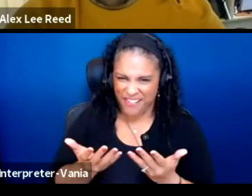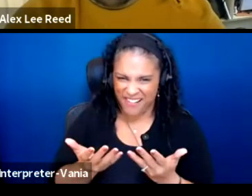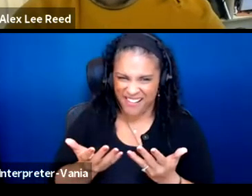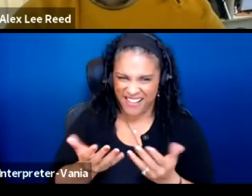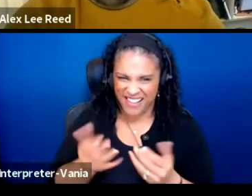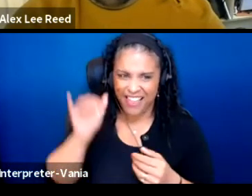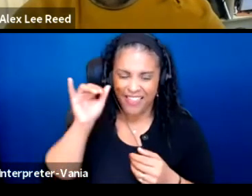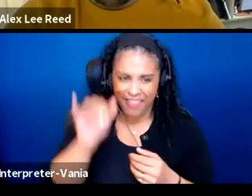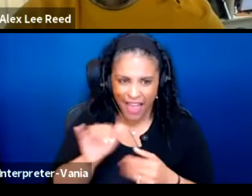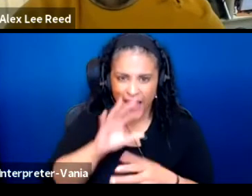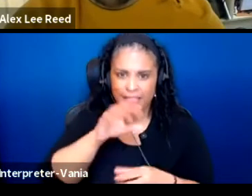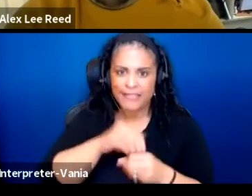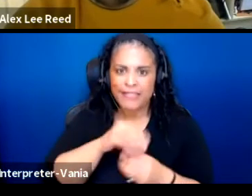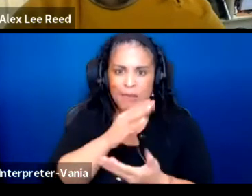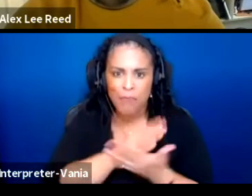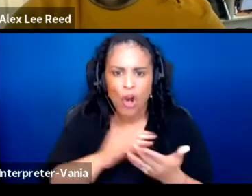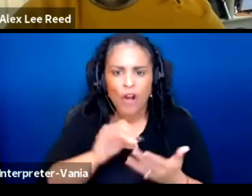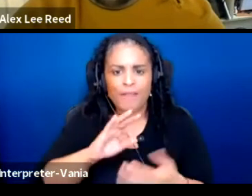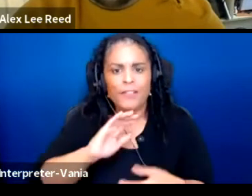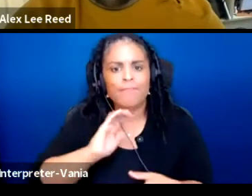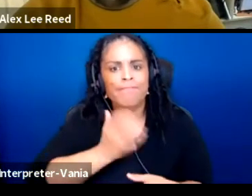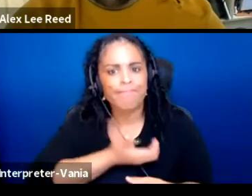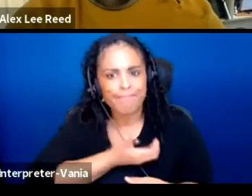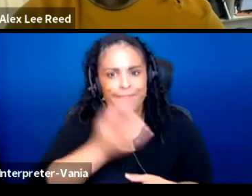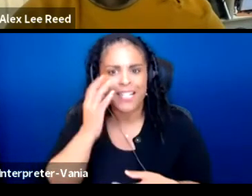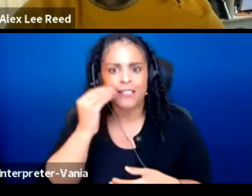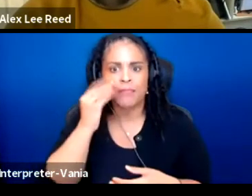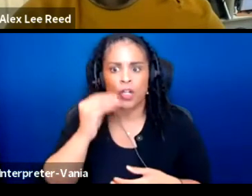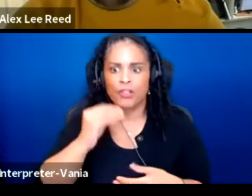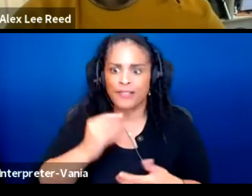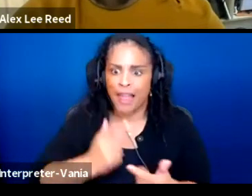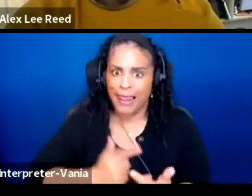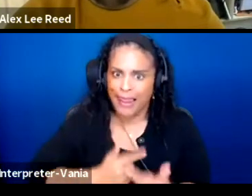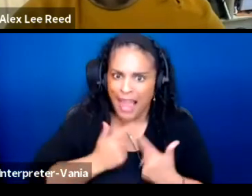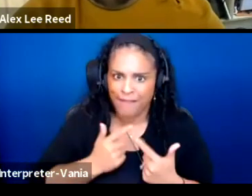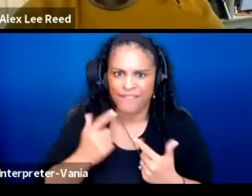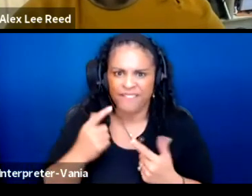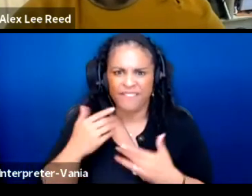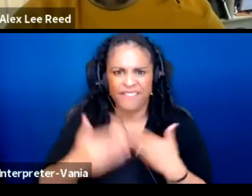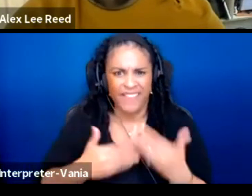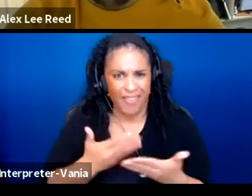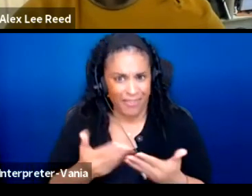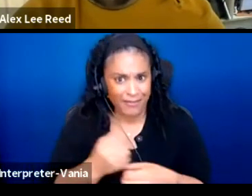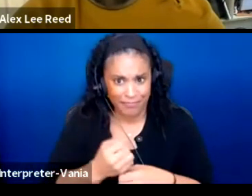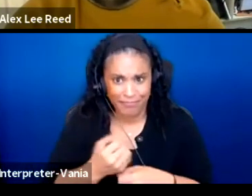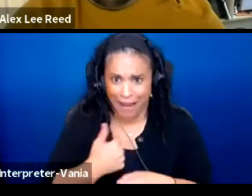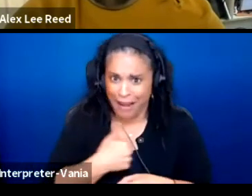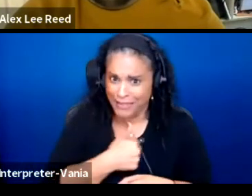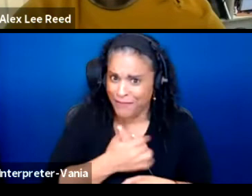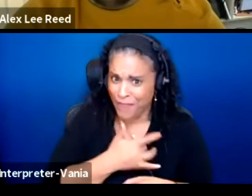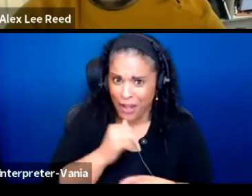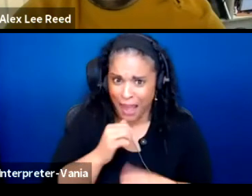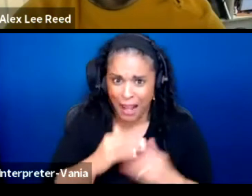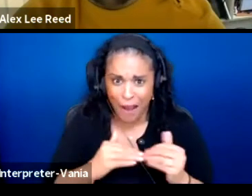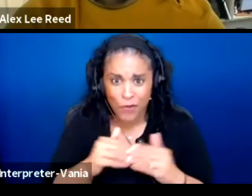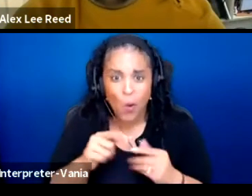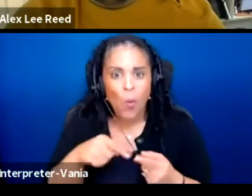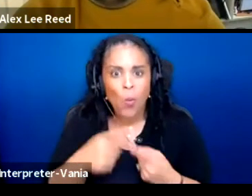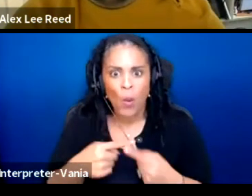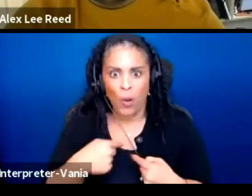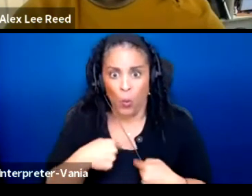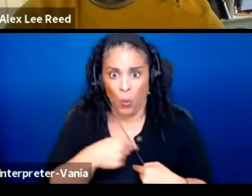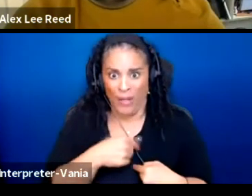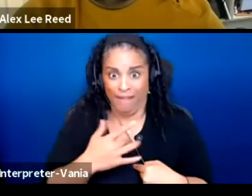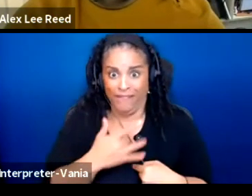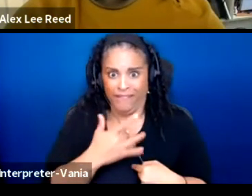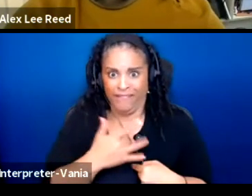That's part of our experience in life, that things make us feel uncomfortable. And when we are made to feel, or